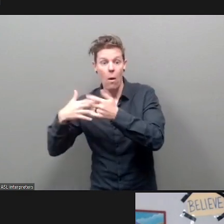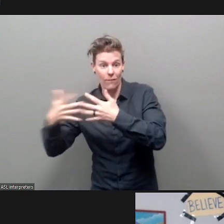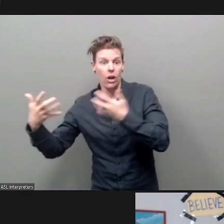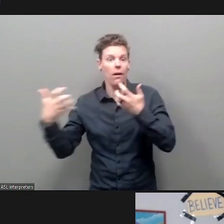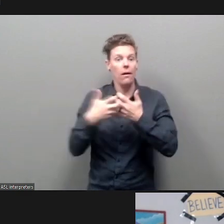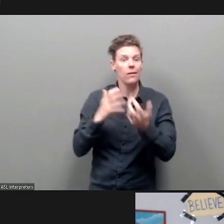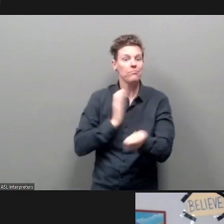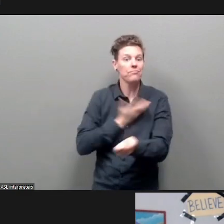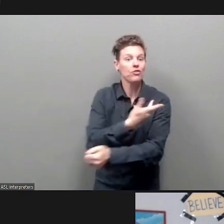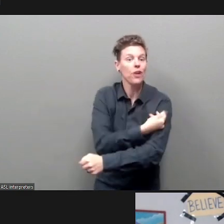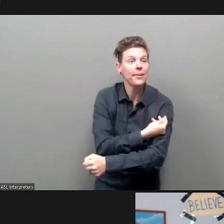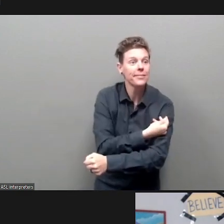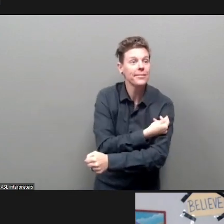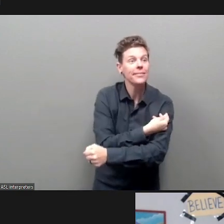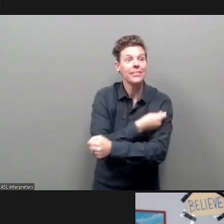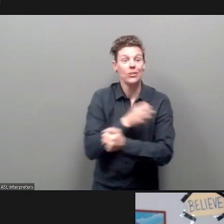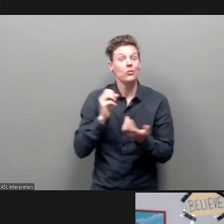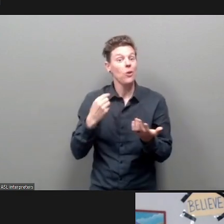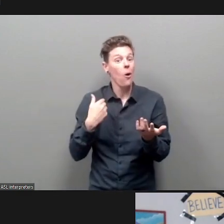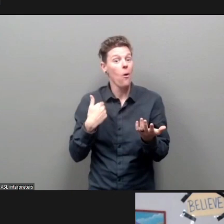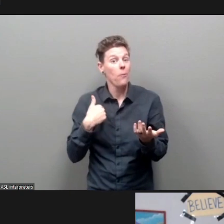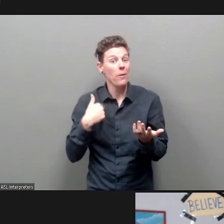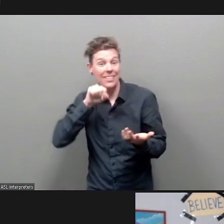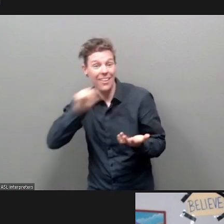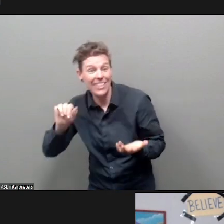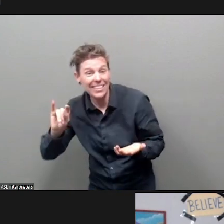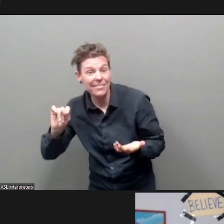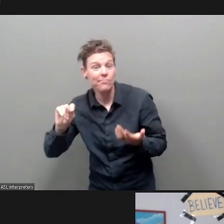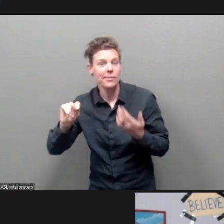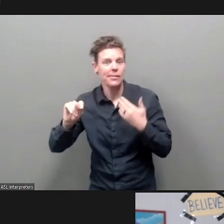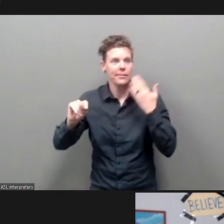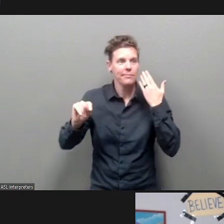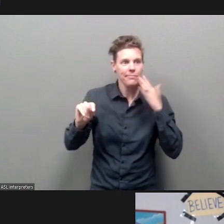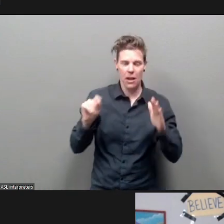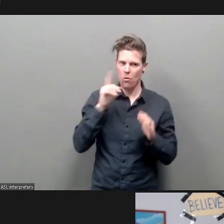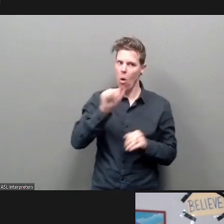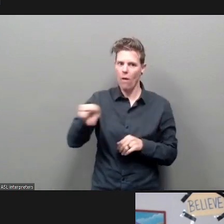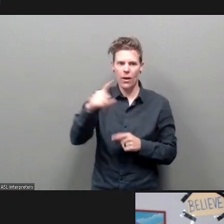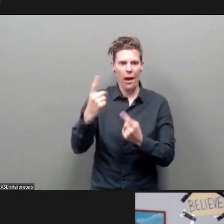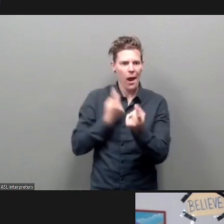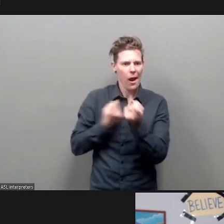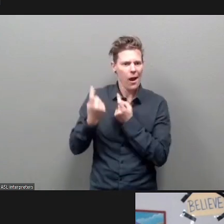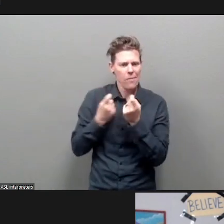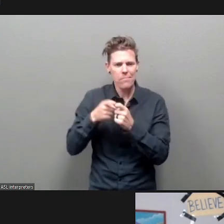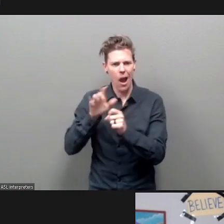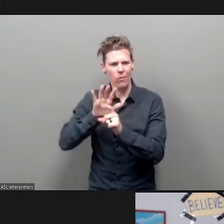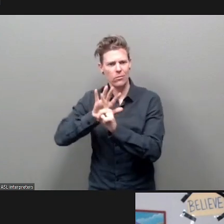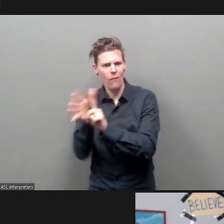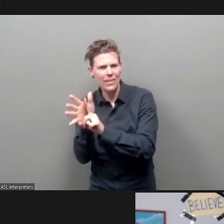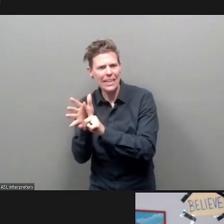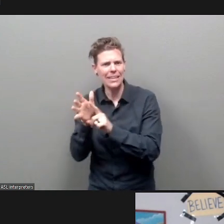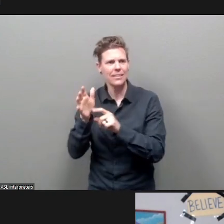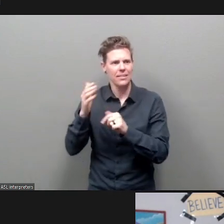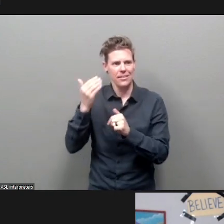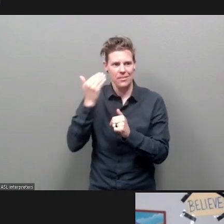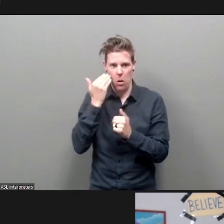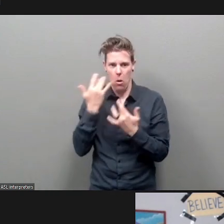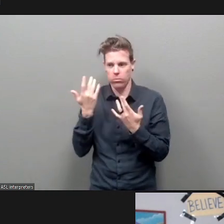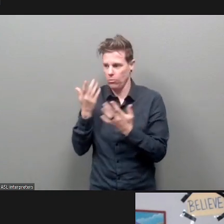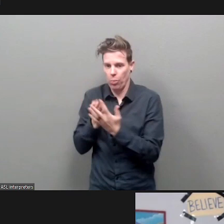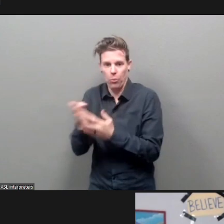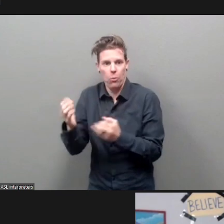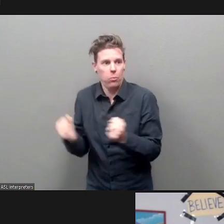sent in a question about how COVID mainly happens in the winter and not so much in the summer. which is true worldwide, but not in New